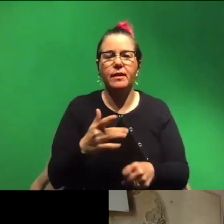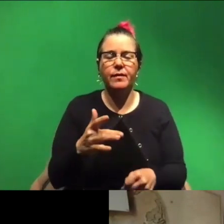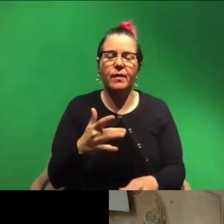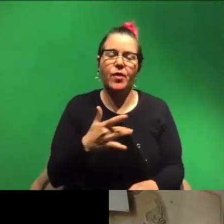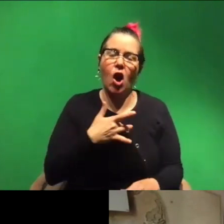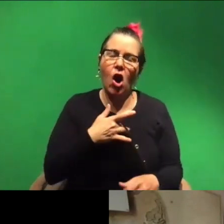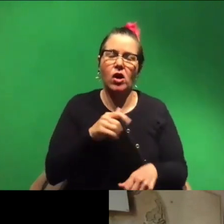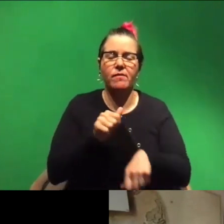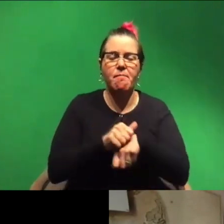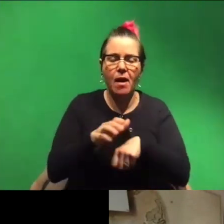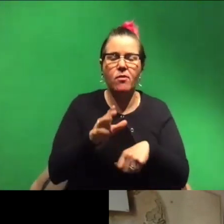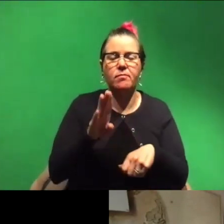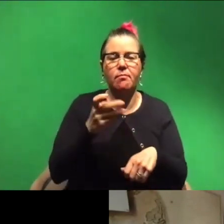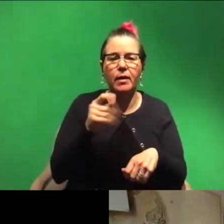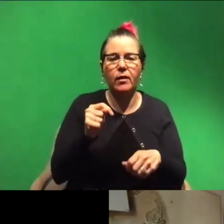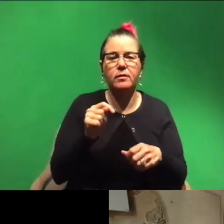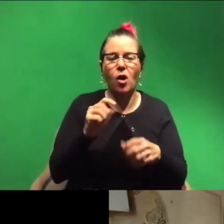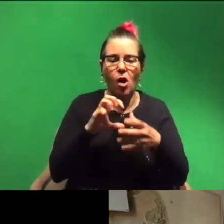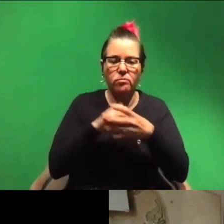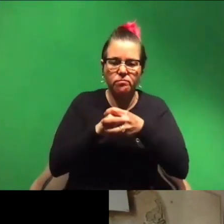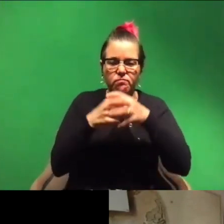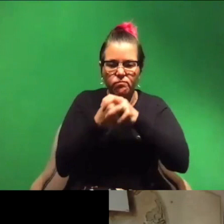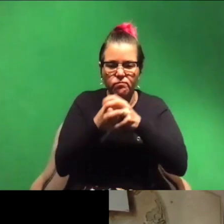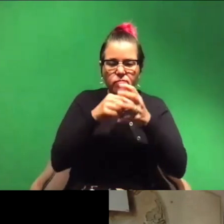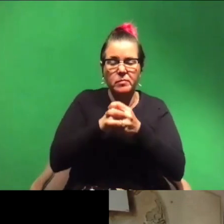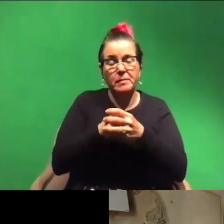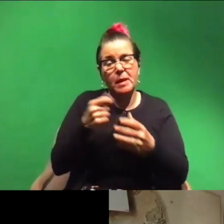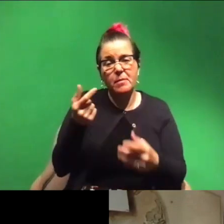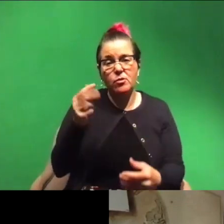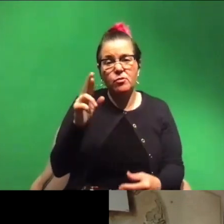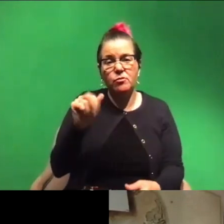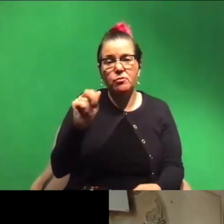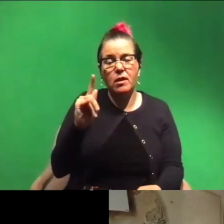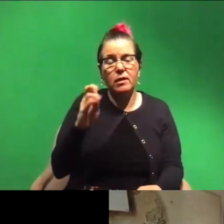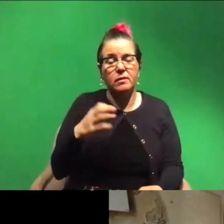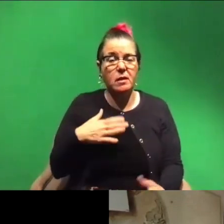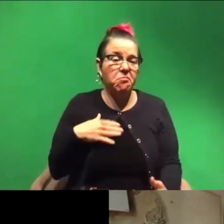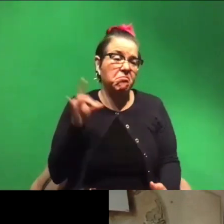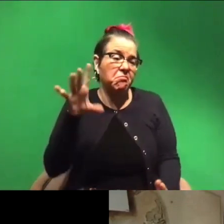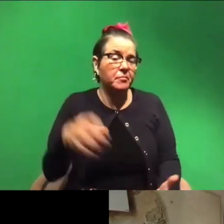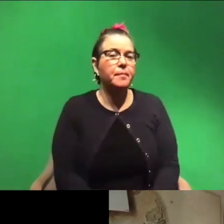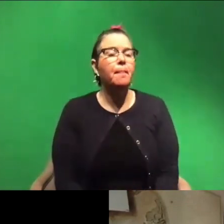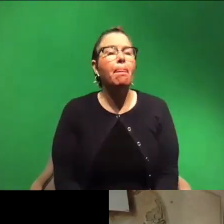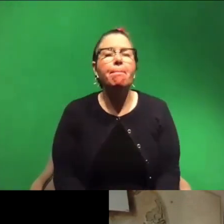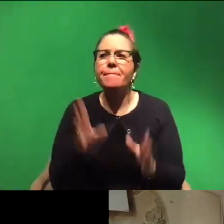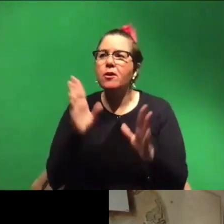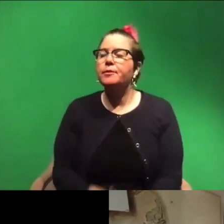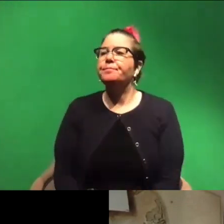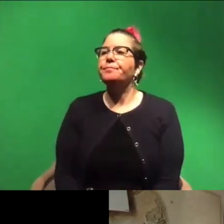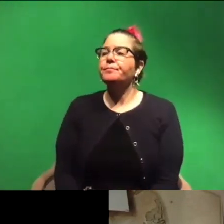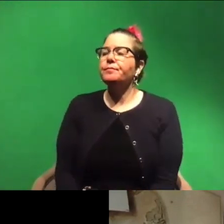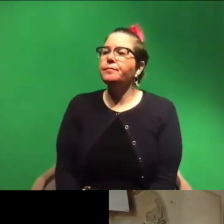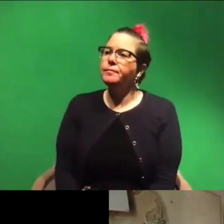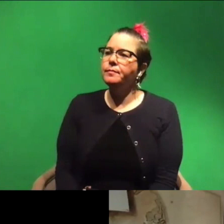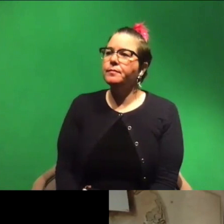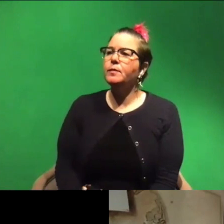all these minerals that are stuck together. So yeah, granite, I'd say. All right, awesome. Let's see. So we're going to